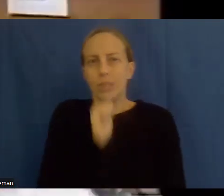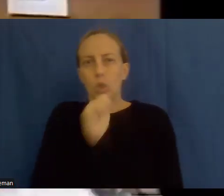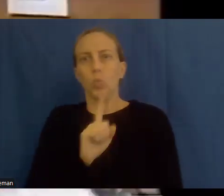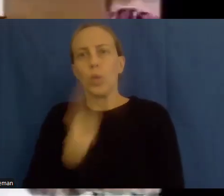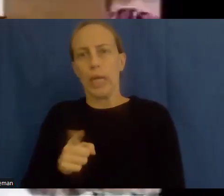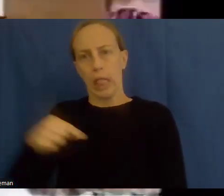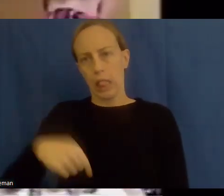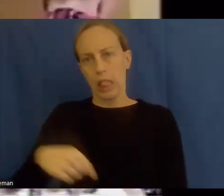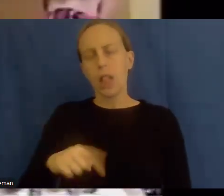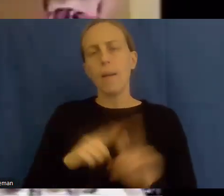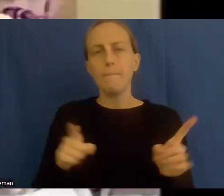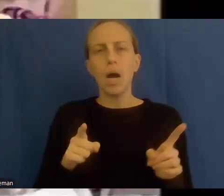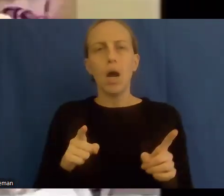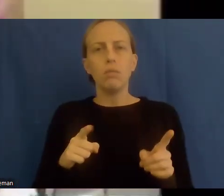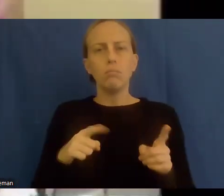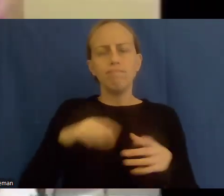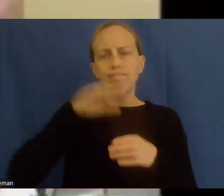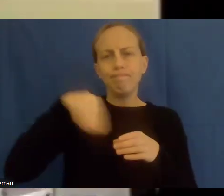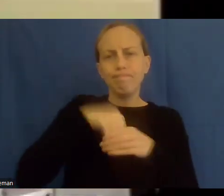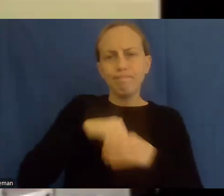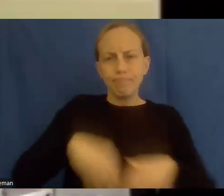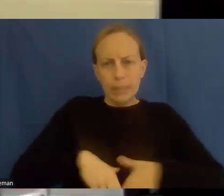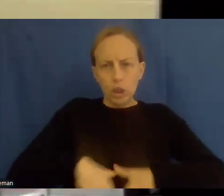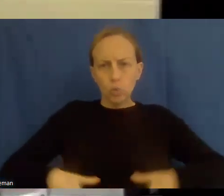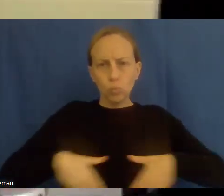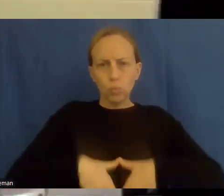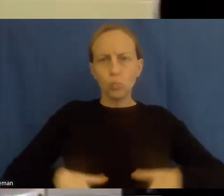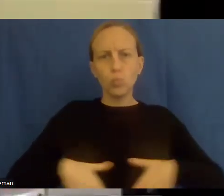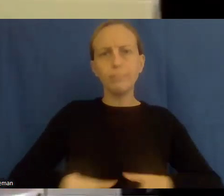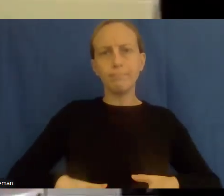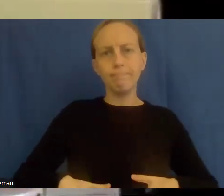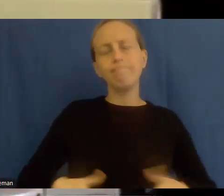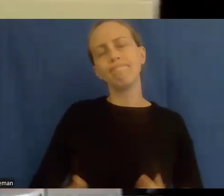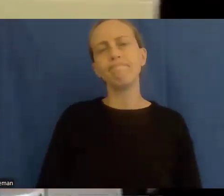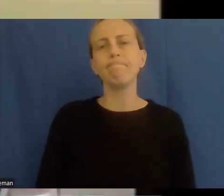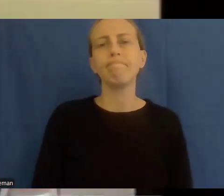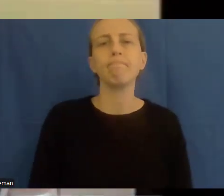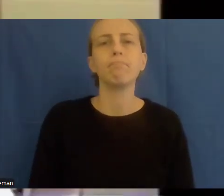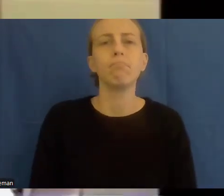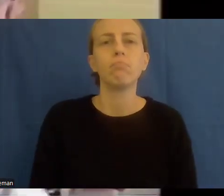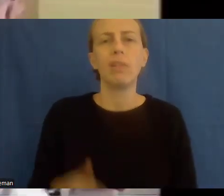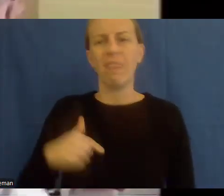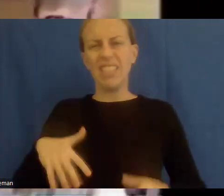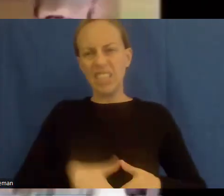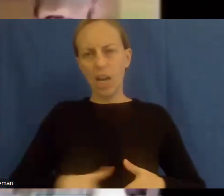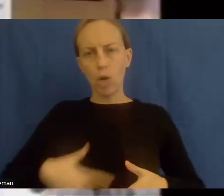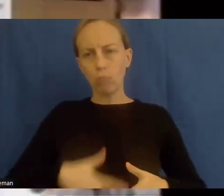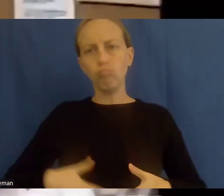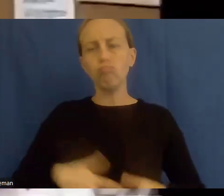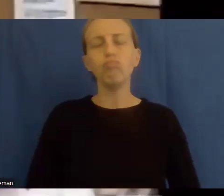on the ventral side in the middle. I used my stomach when I illustrated it, so that's probably going to be misleading